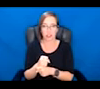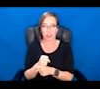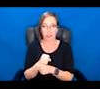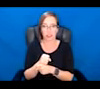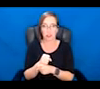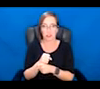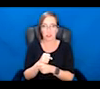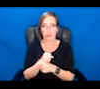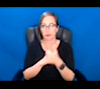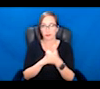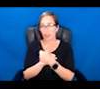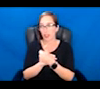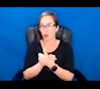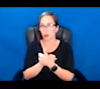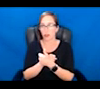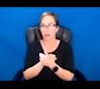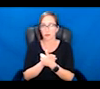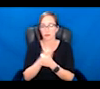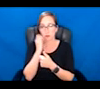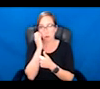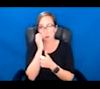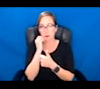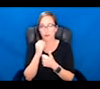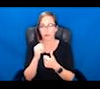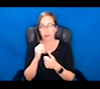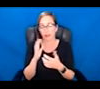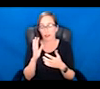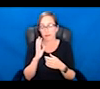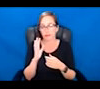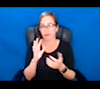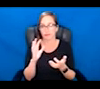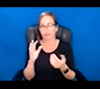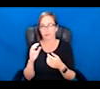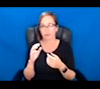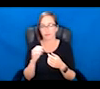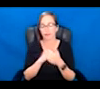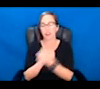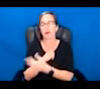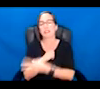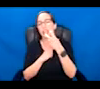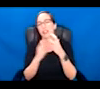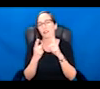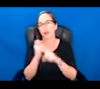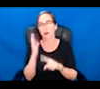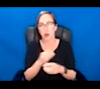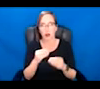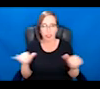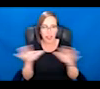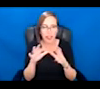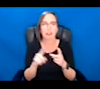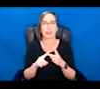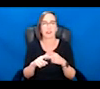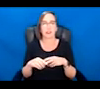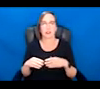been their and our generational wealth, and taken away from our families, taken away from our land, and then brought